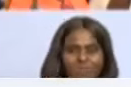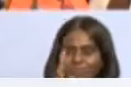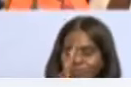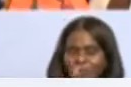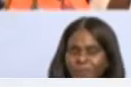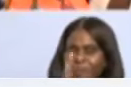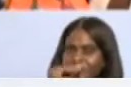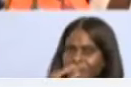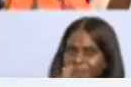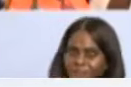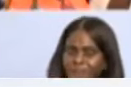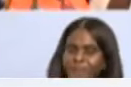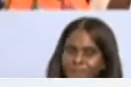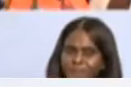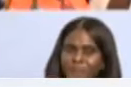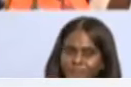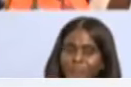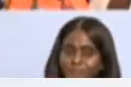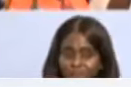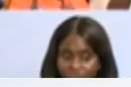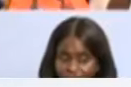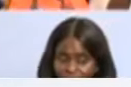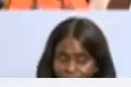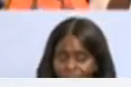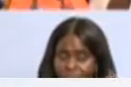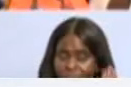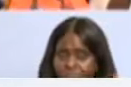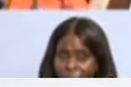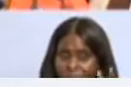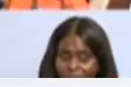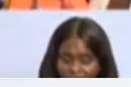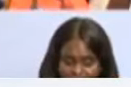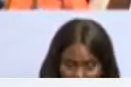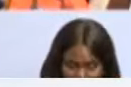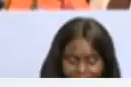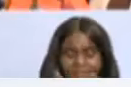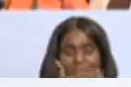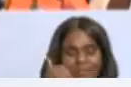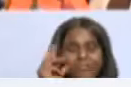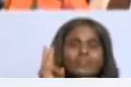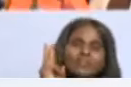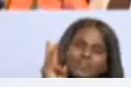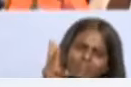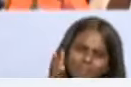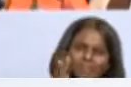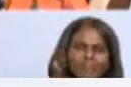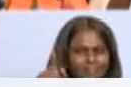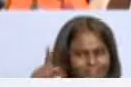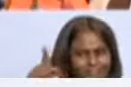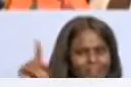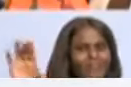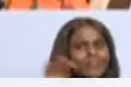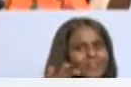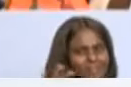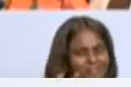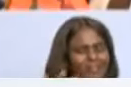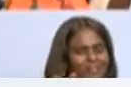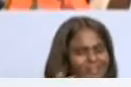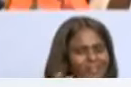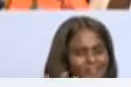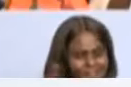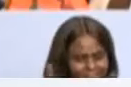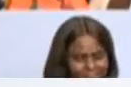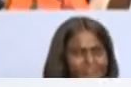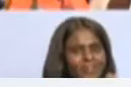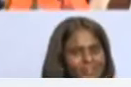Speaker, this is a signal that lives will be better on the copper belt and